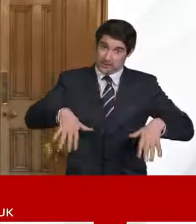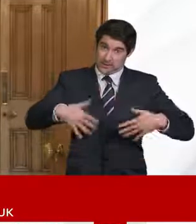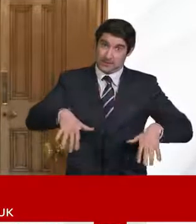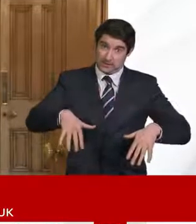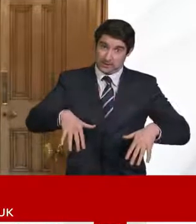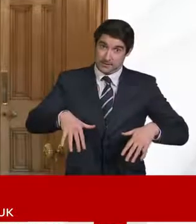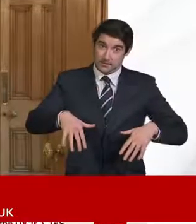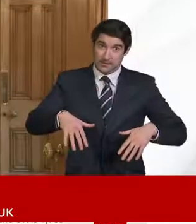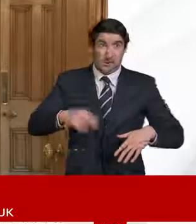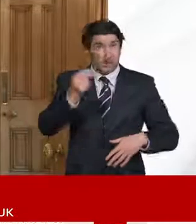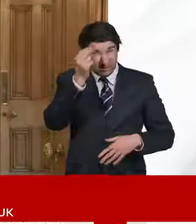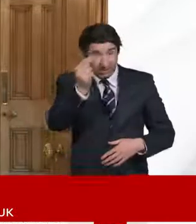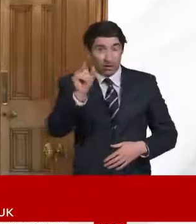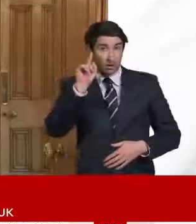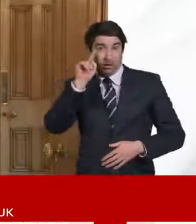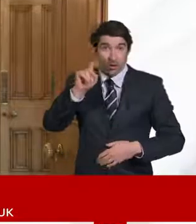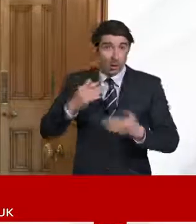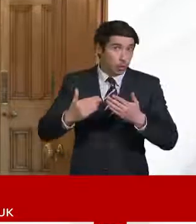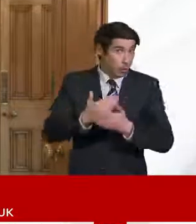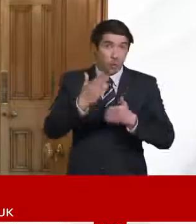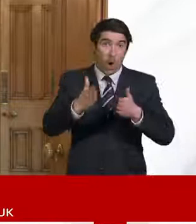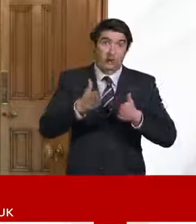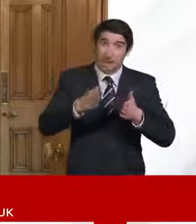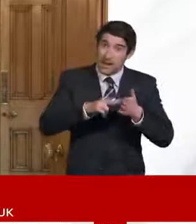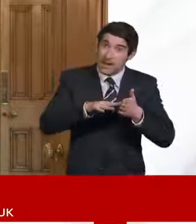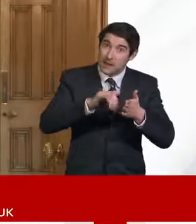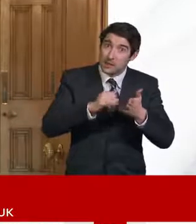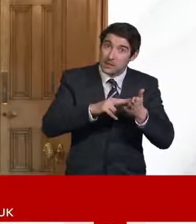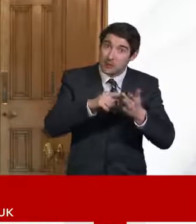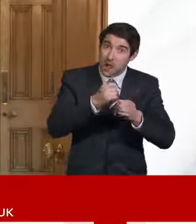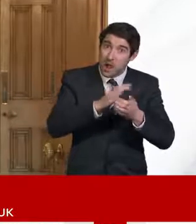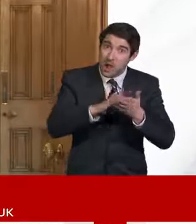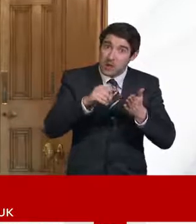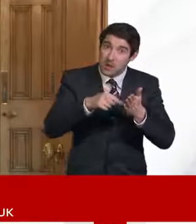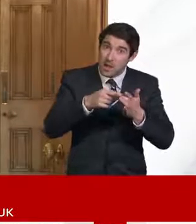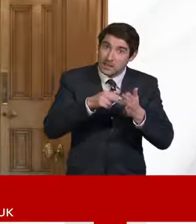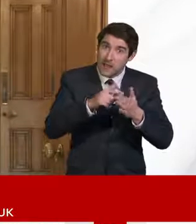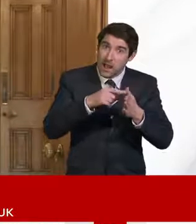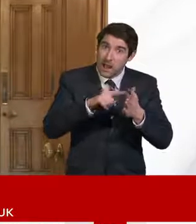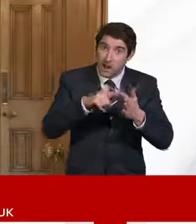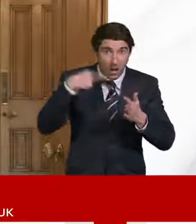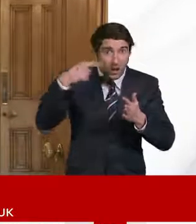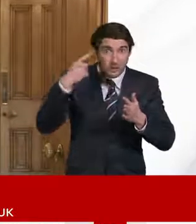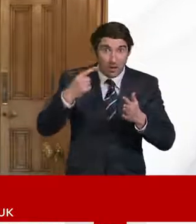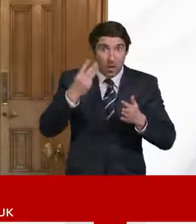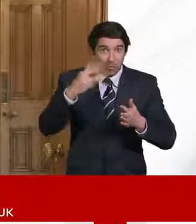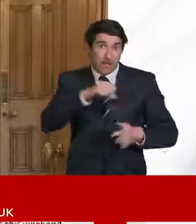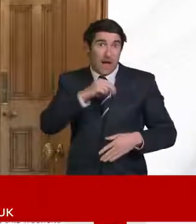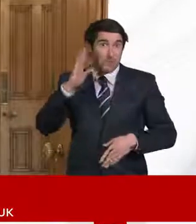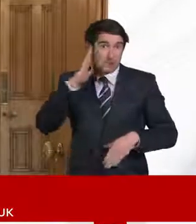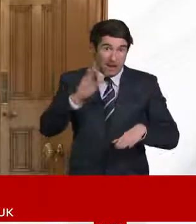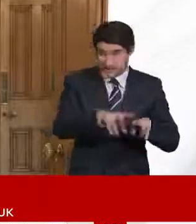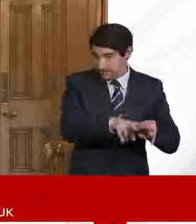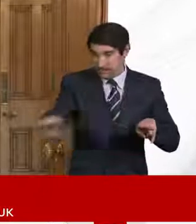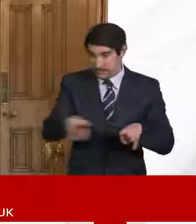hospital like NHS Nightingale so quickly, and the quality of the data and the scientific input that I